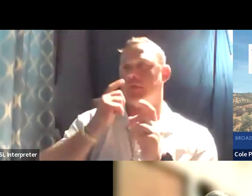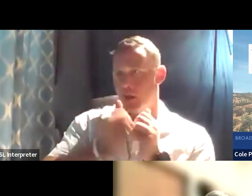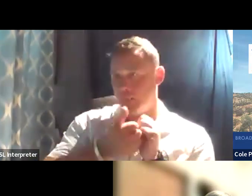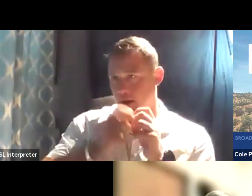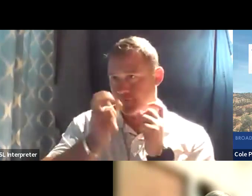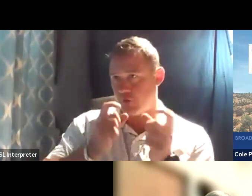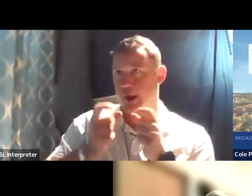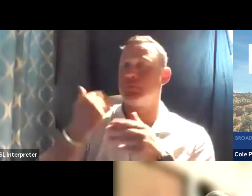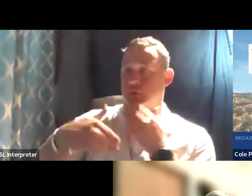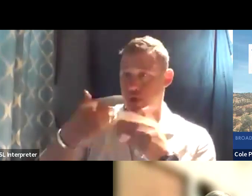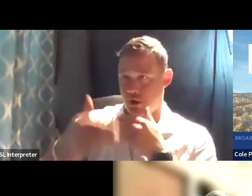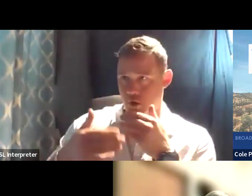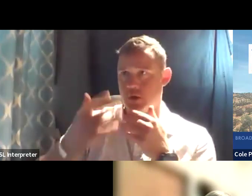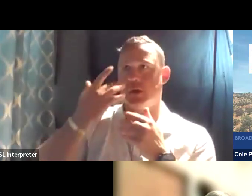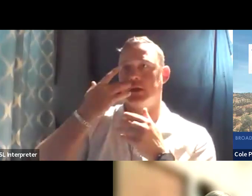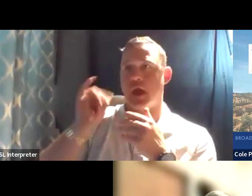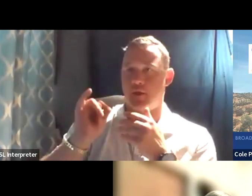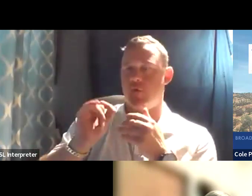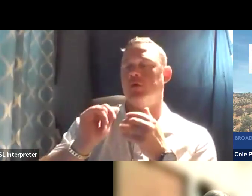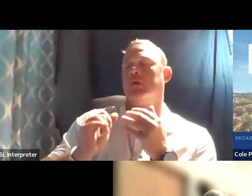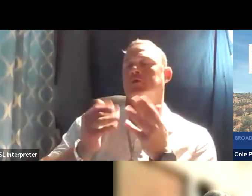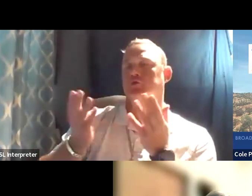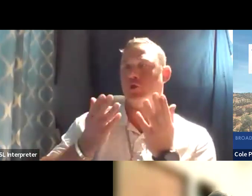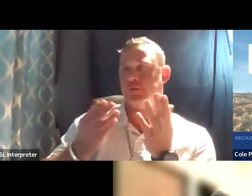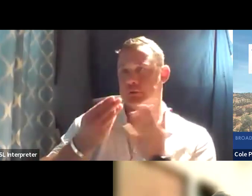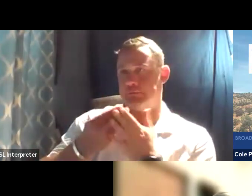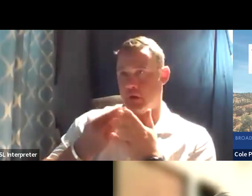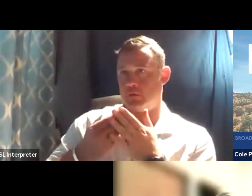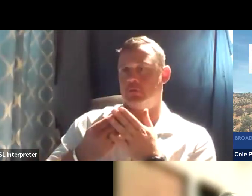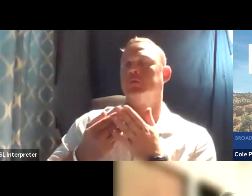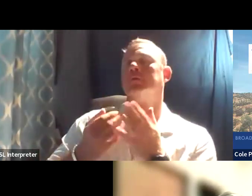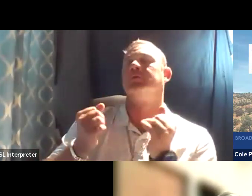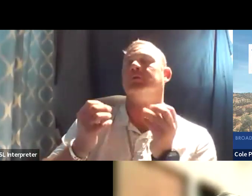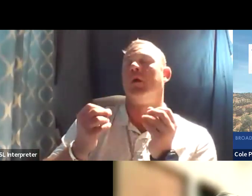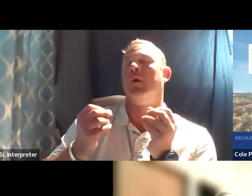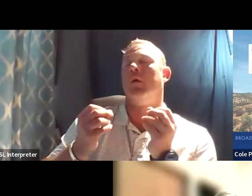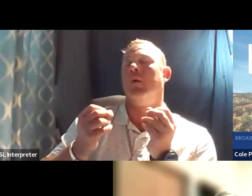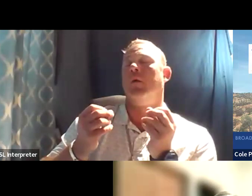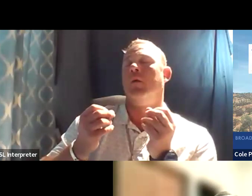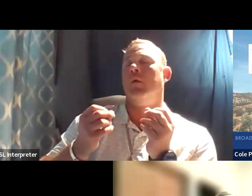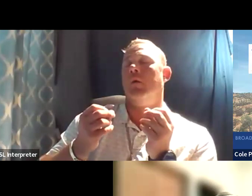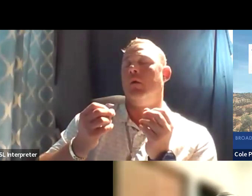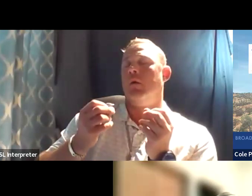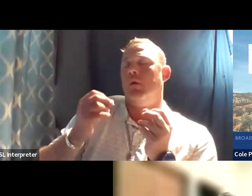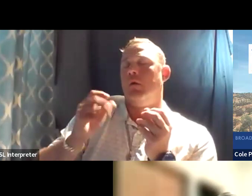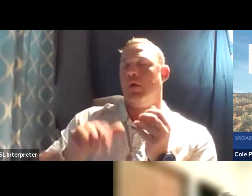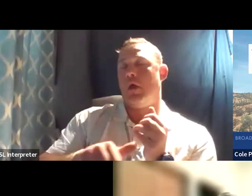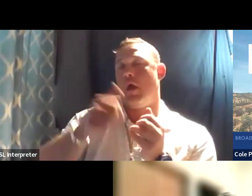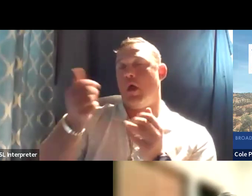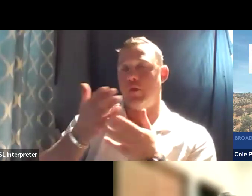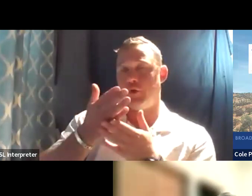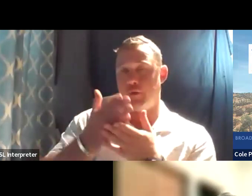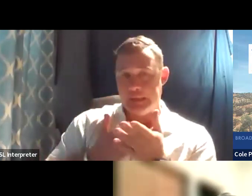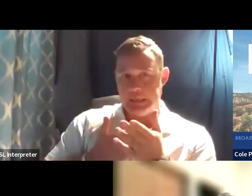potentially ongoing California Advanced Service Fund funding. And so the other piece that